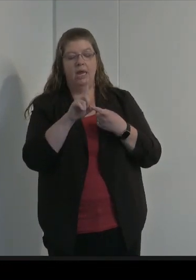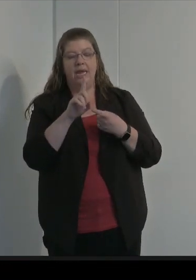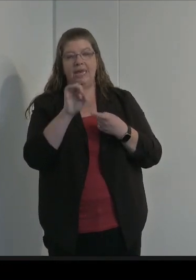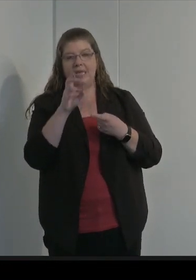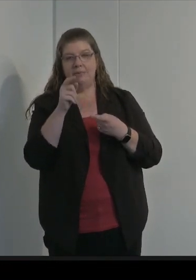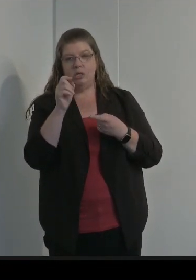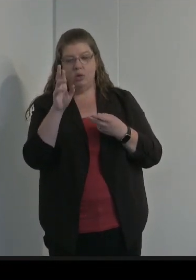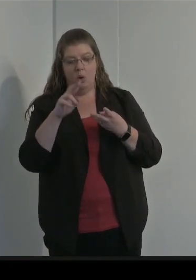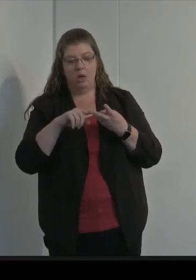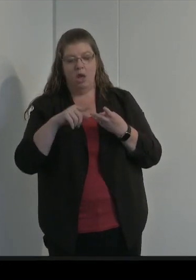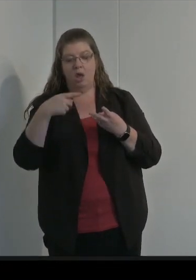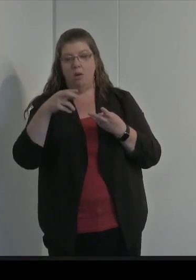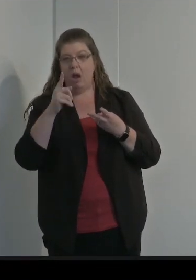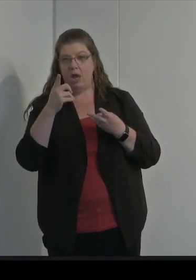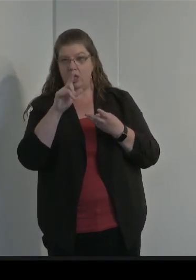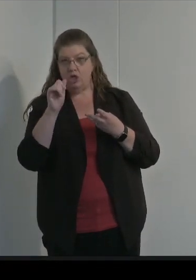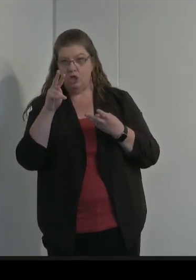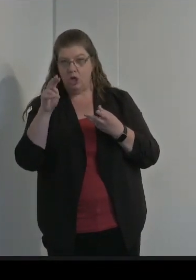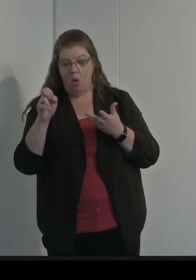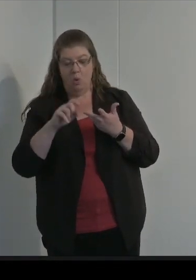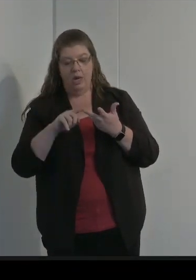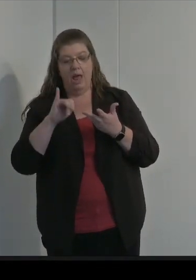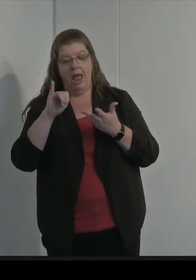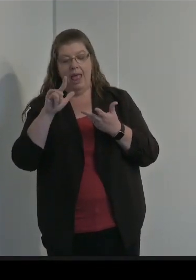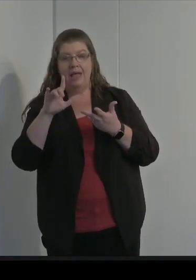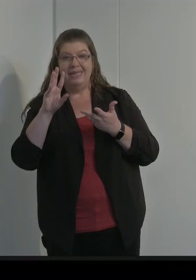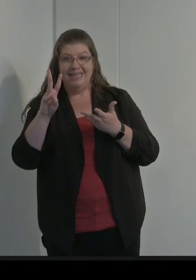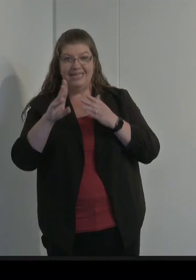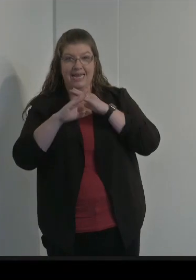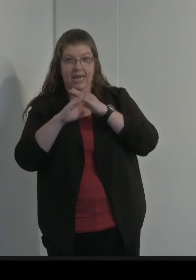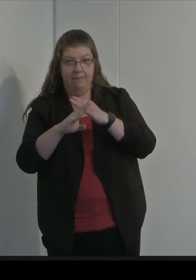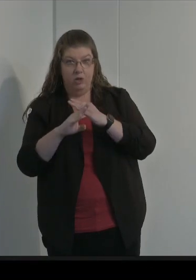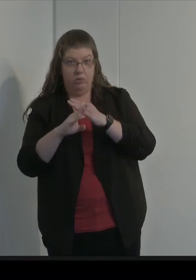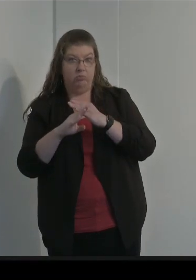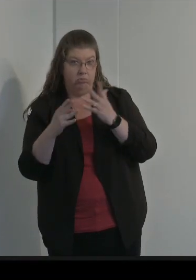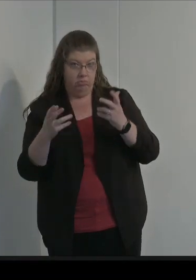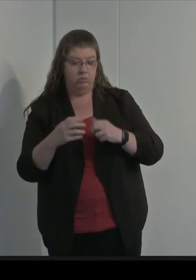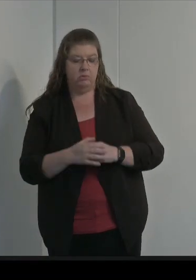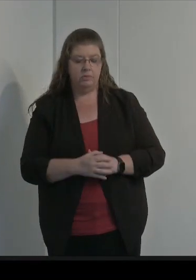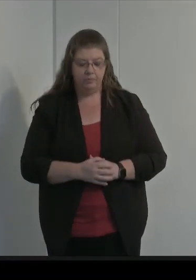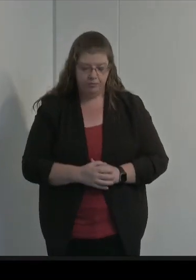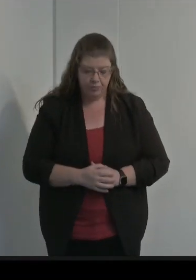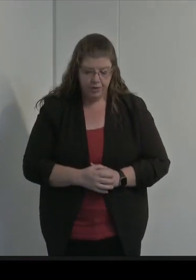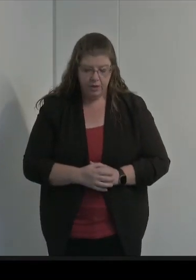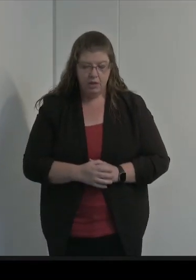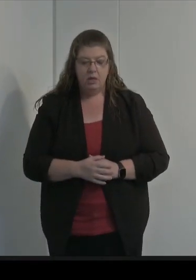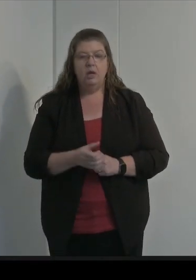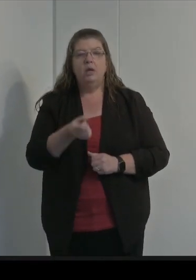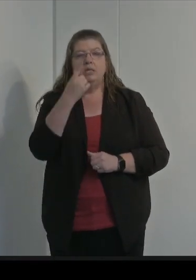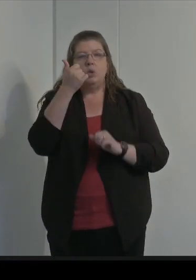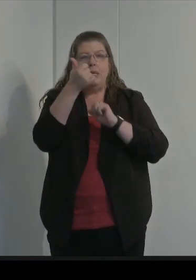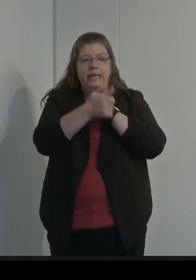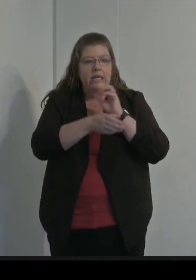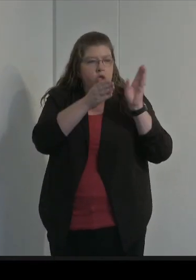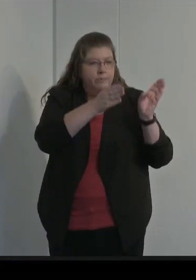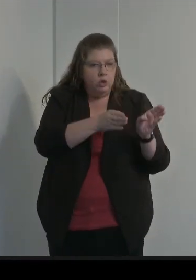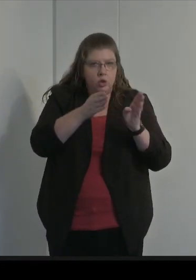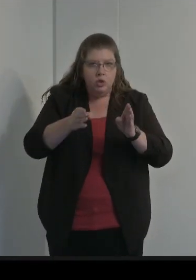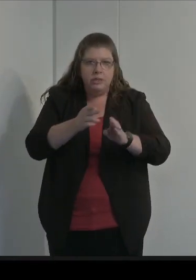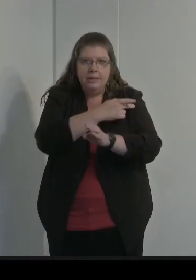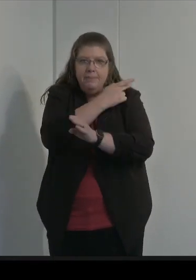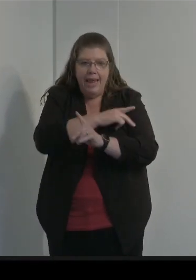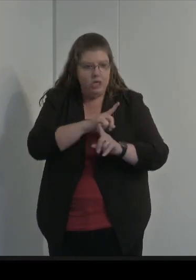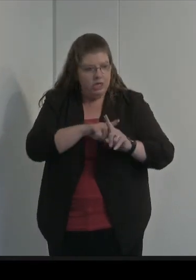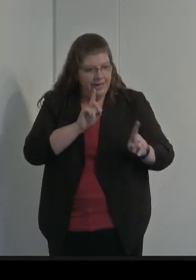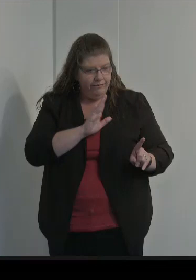or prednisone or IL-6 inhibitors such as Actemra. And so every patient is